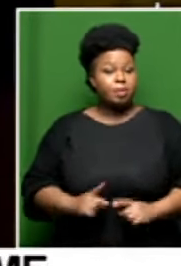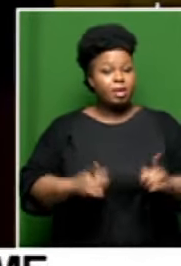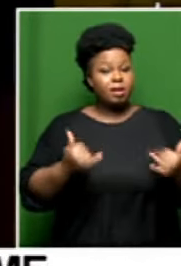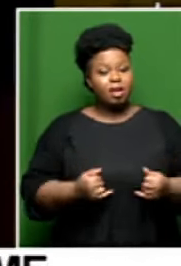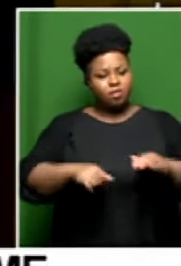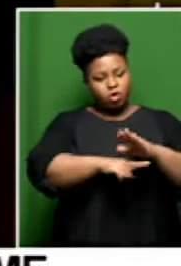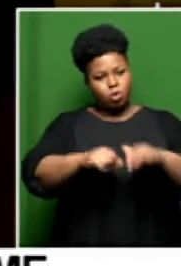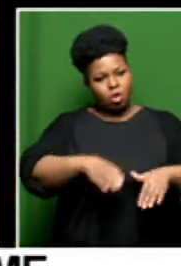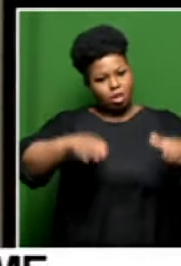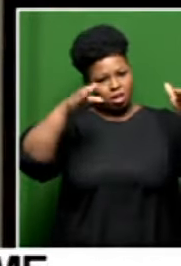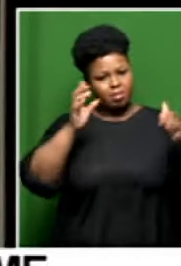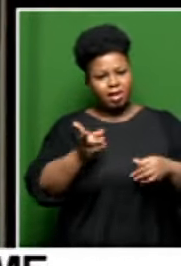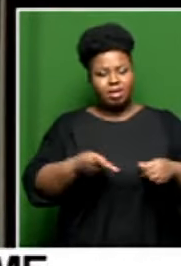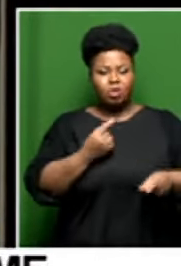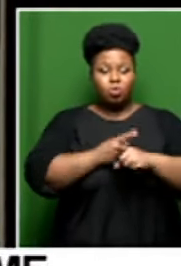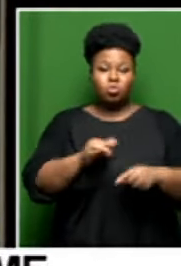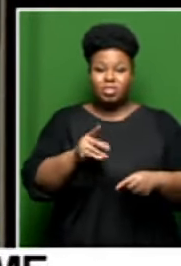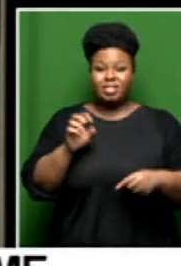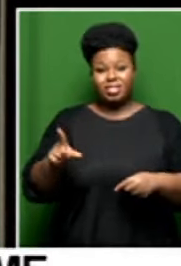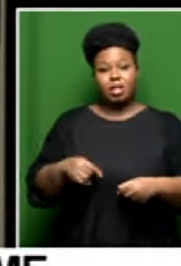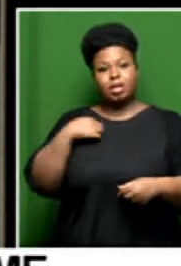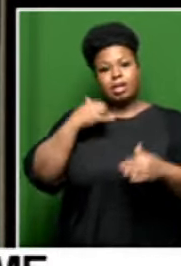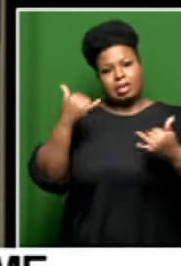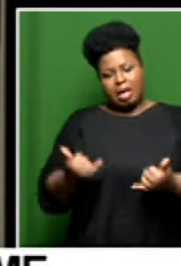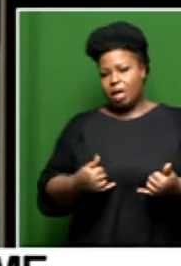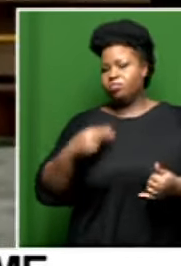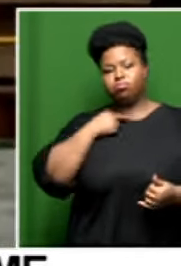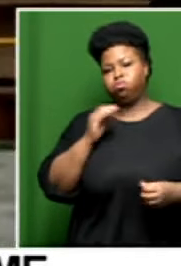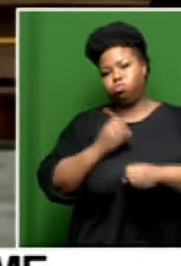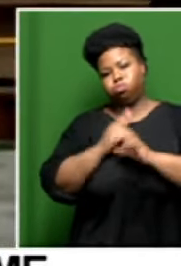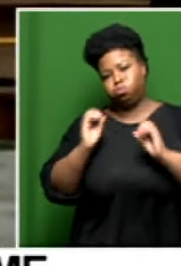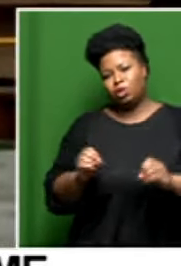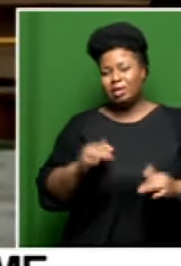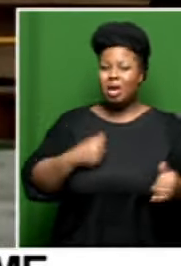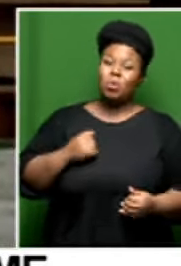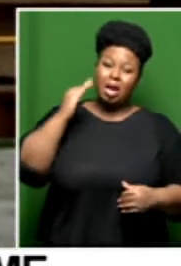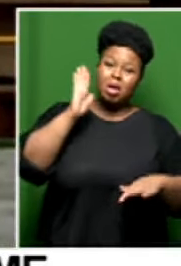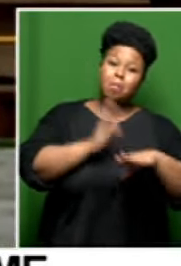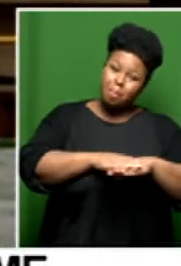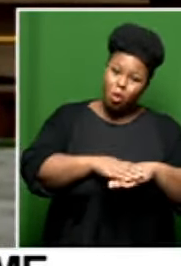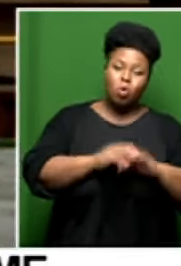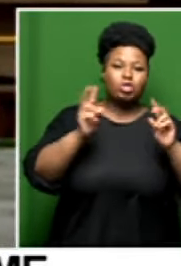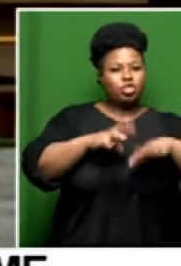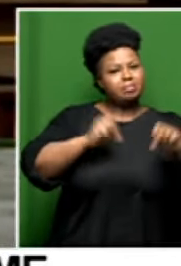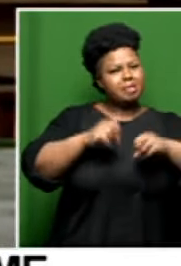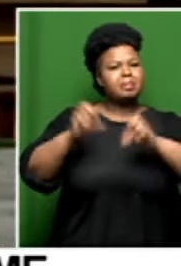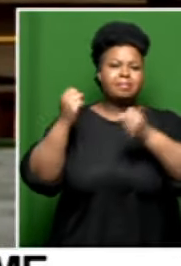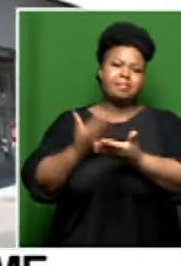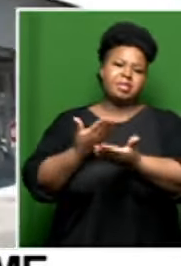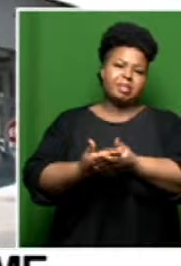state of local power generation and the diesel generators now out of action, the risk of higher stage load shedding remains